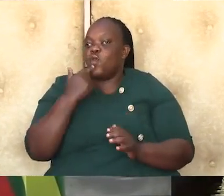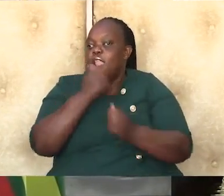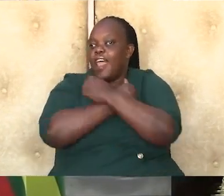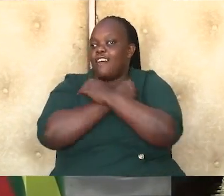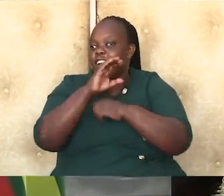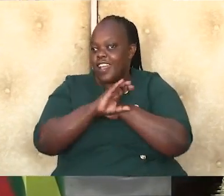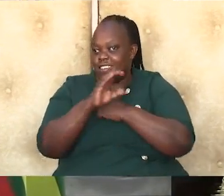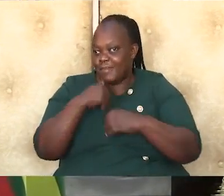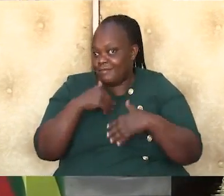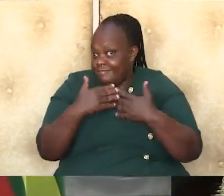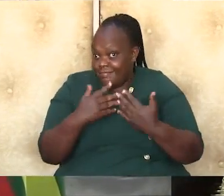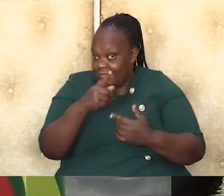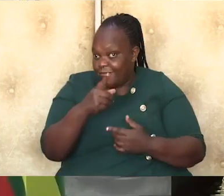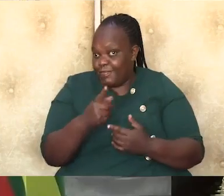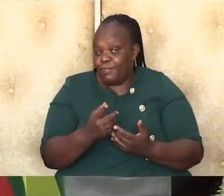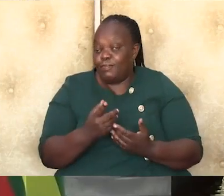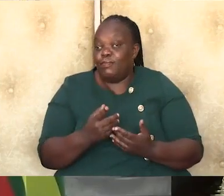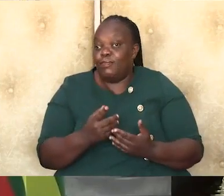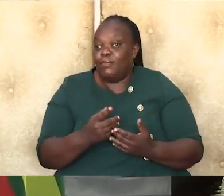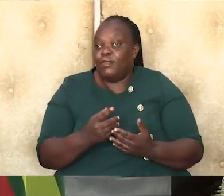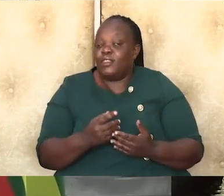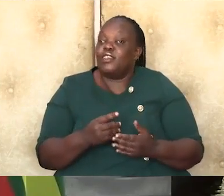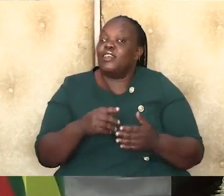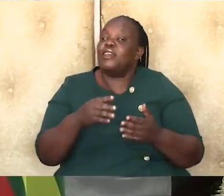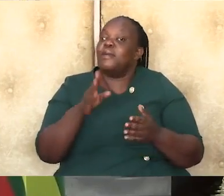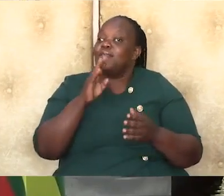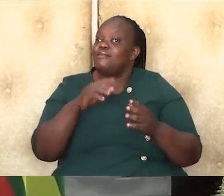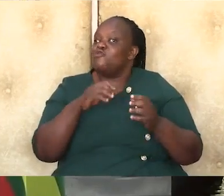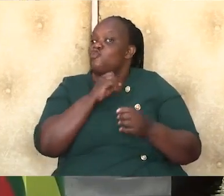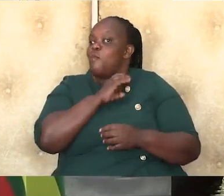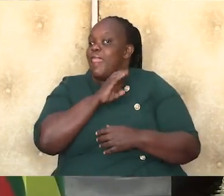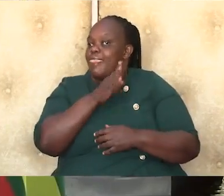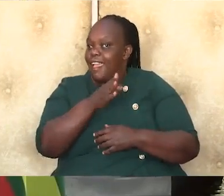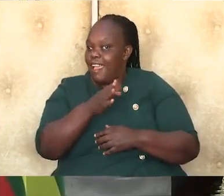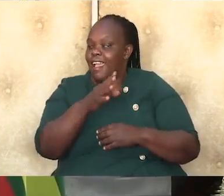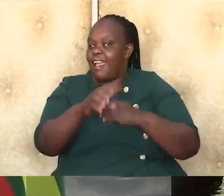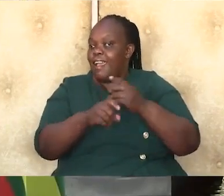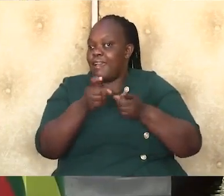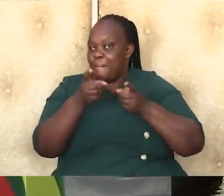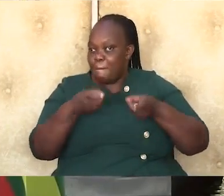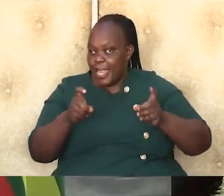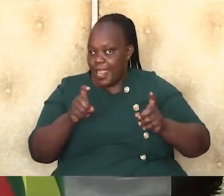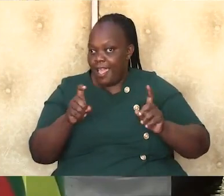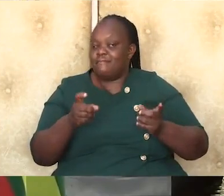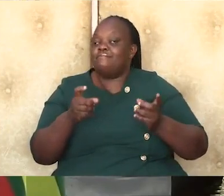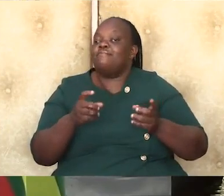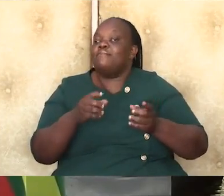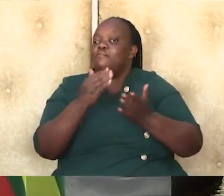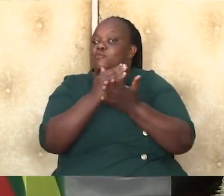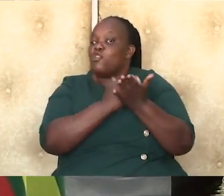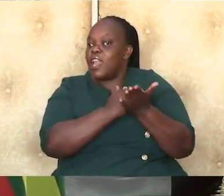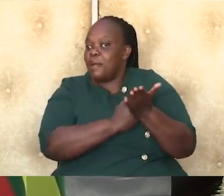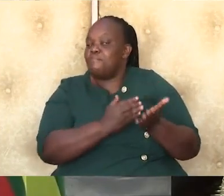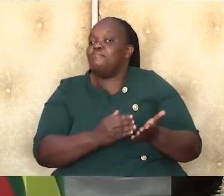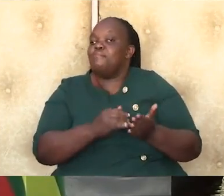ni Mkenya mzalendo. Je, wewe? There have been claims in the media about the Inua Jamii Programme and that